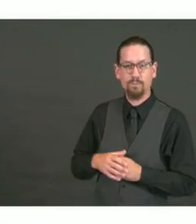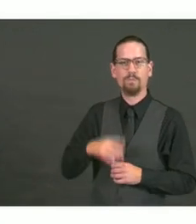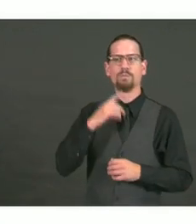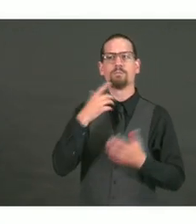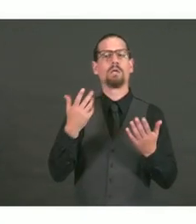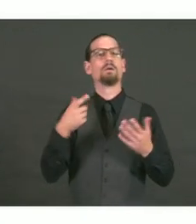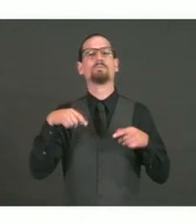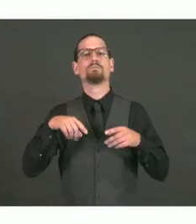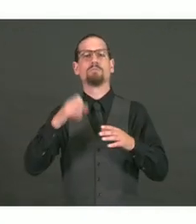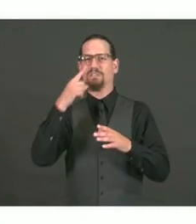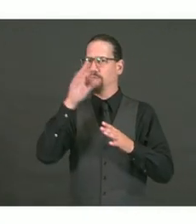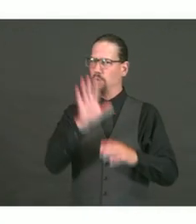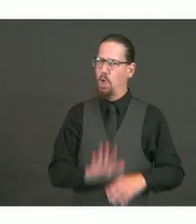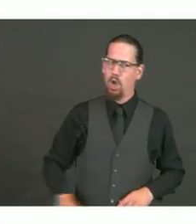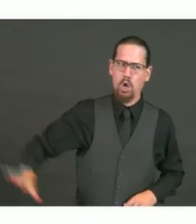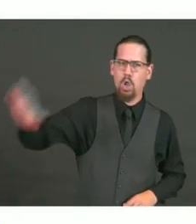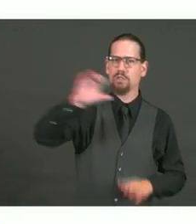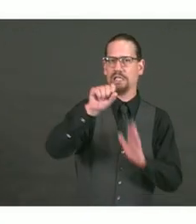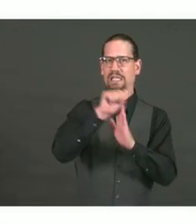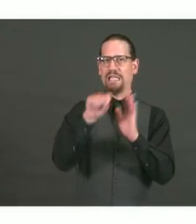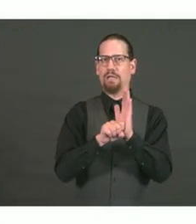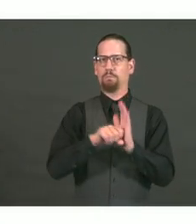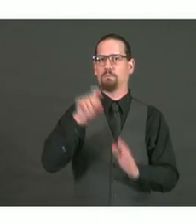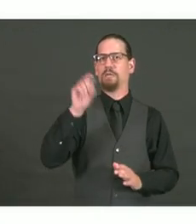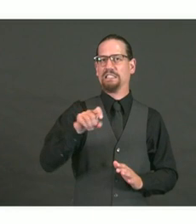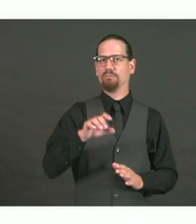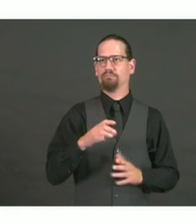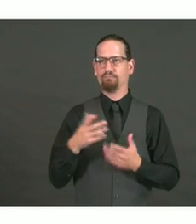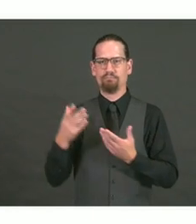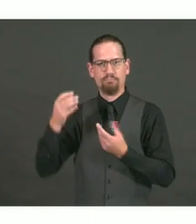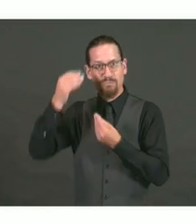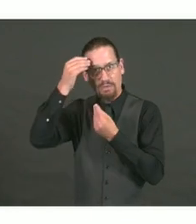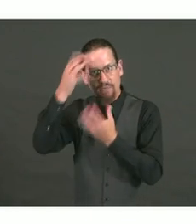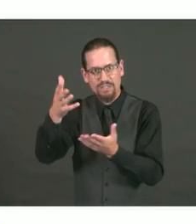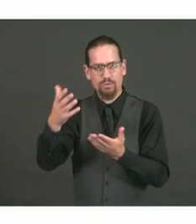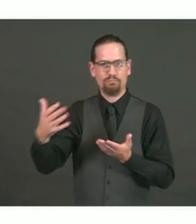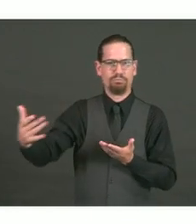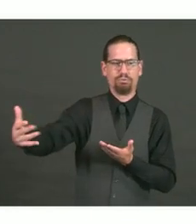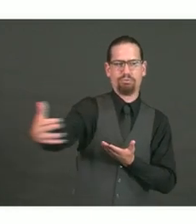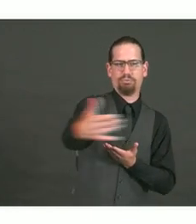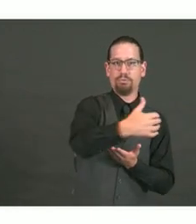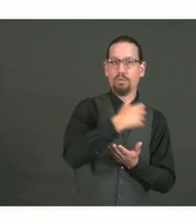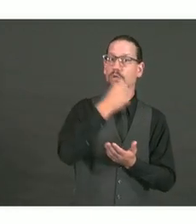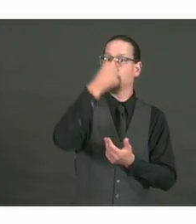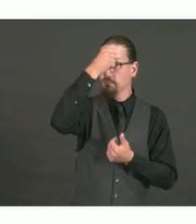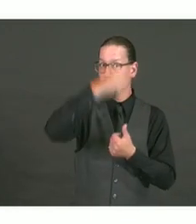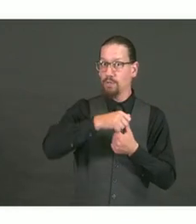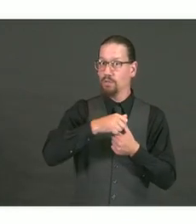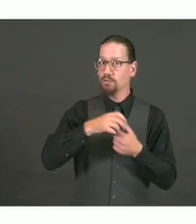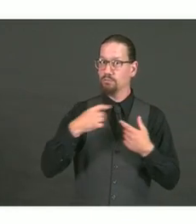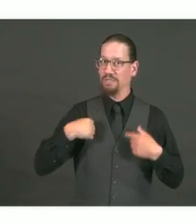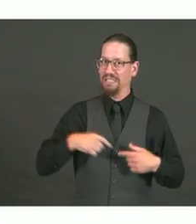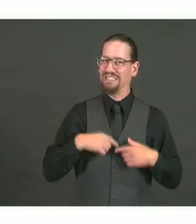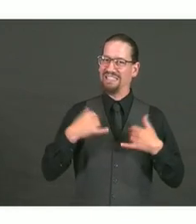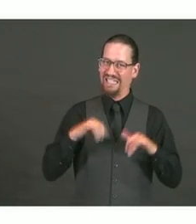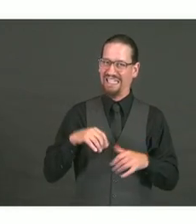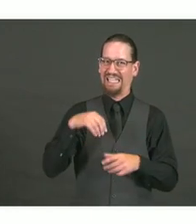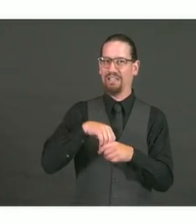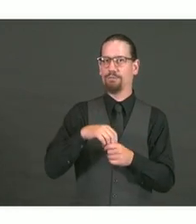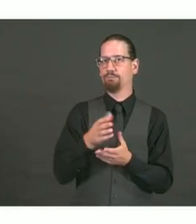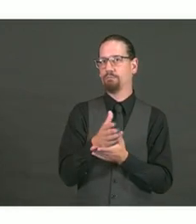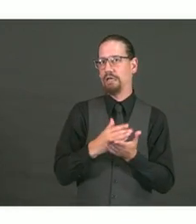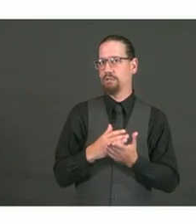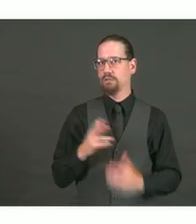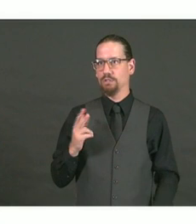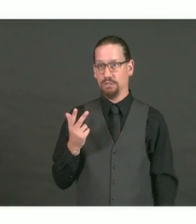We want to make sure as a state we're still in phase three. Another is municipal data. This is going to be different